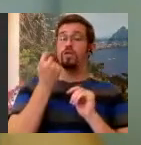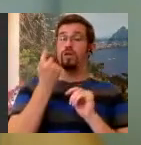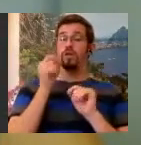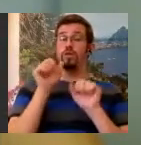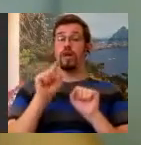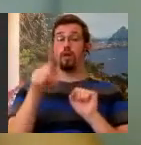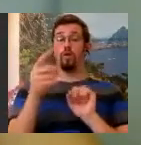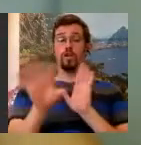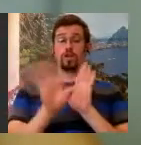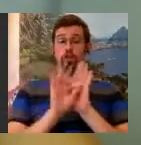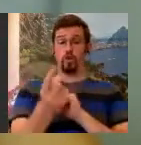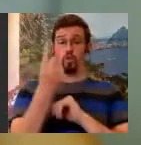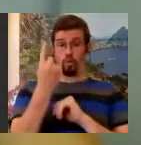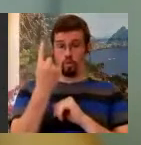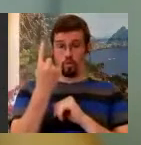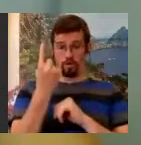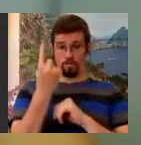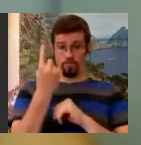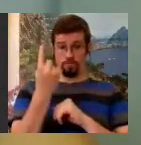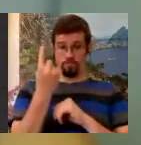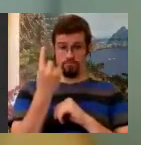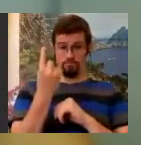from each